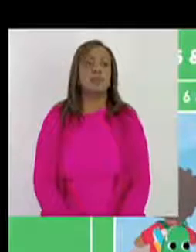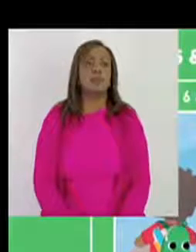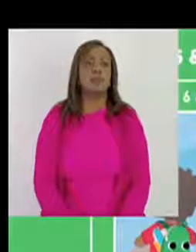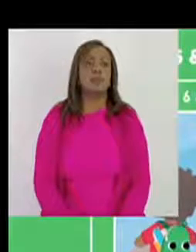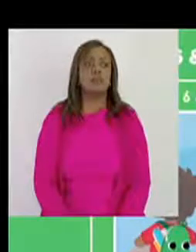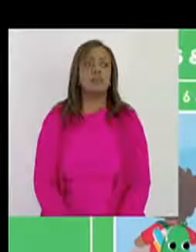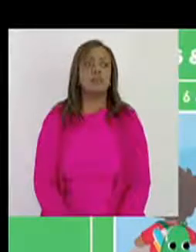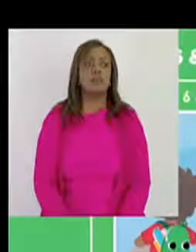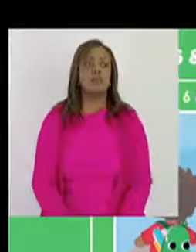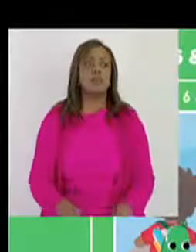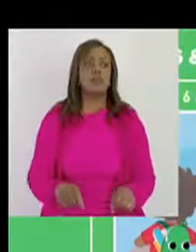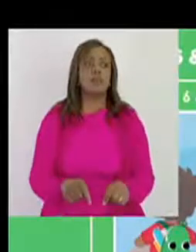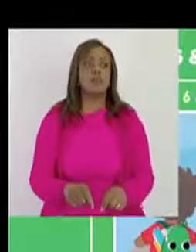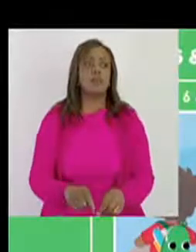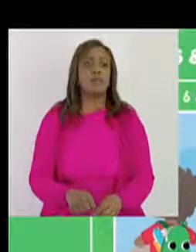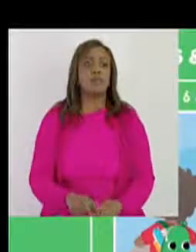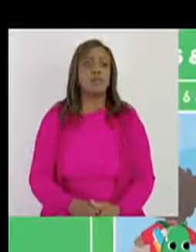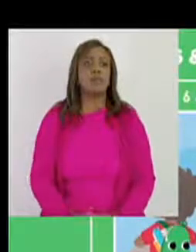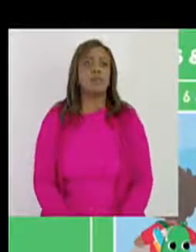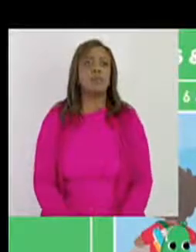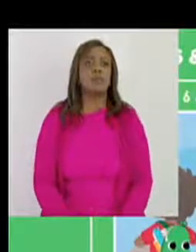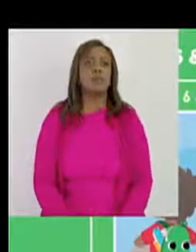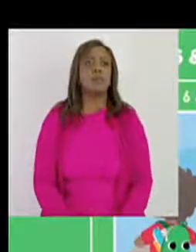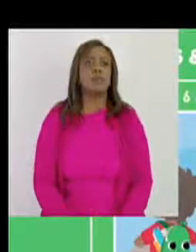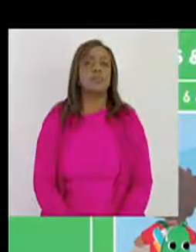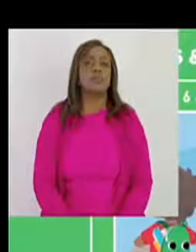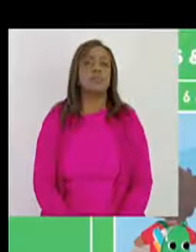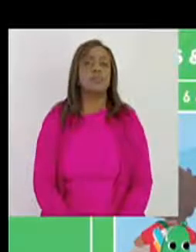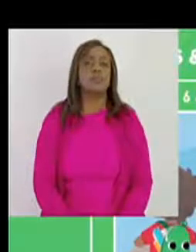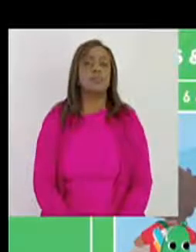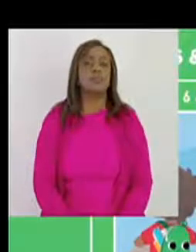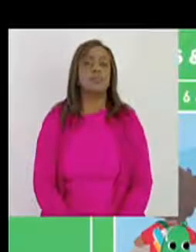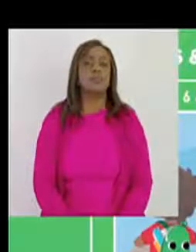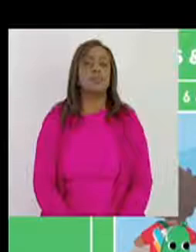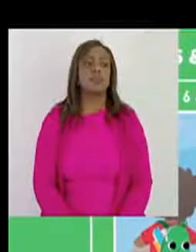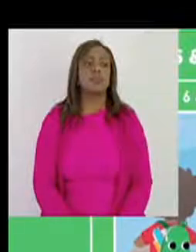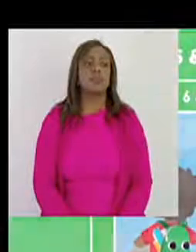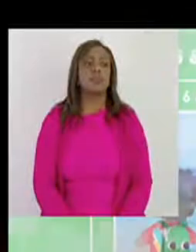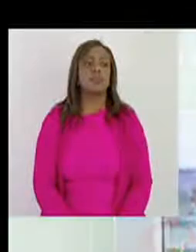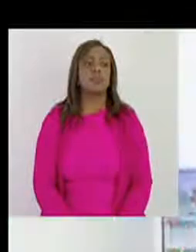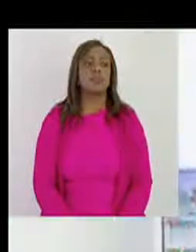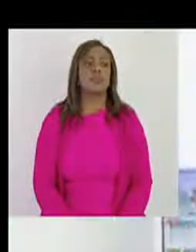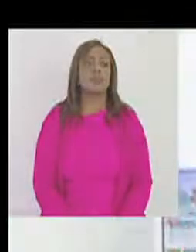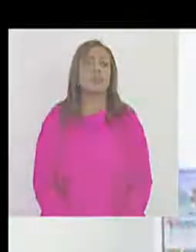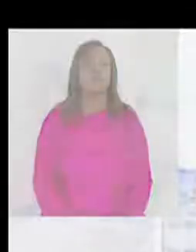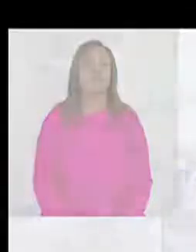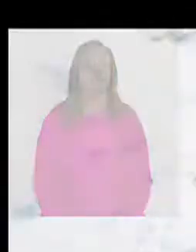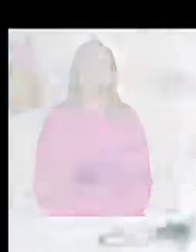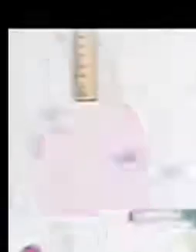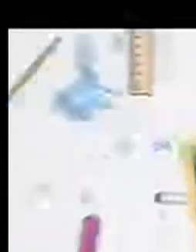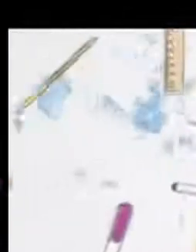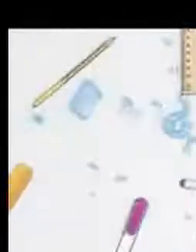Today's lesson will be lesson 4 on social health.